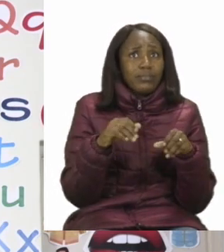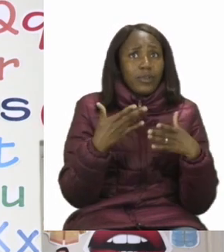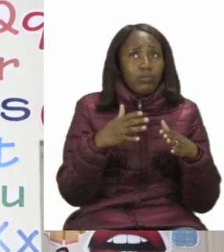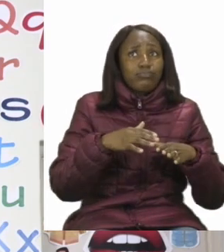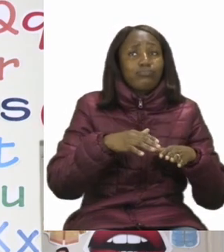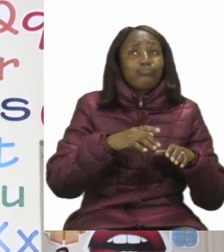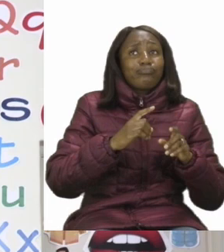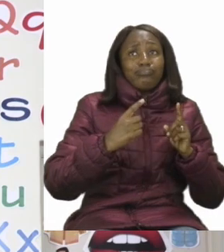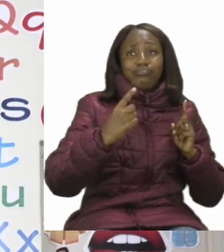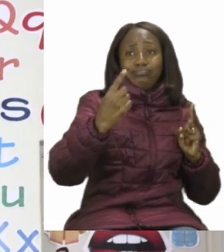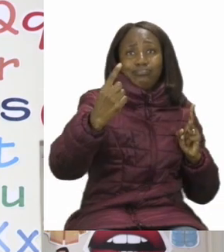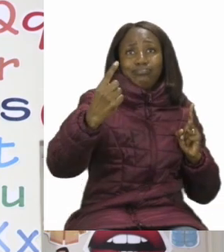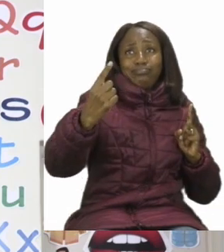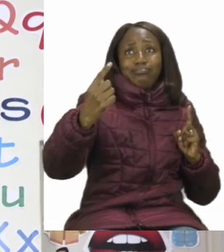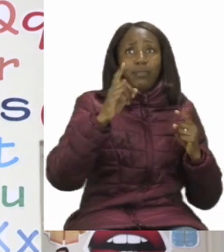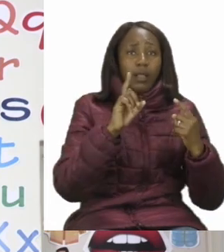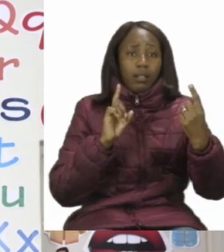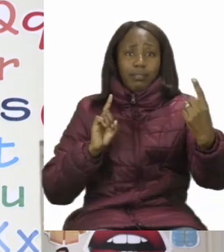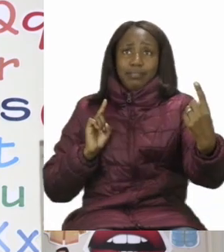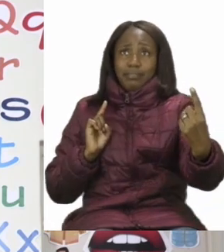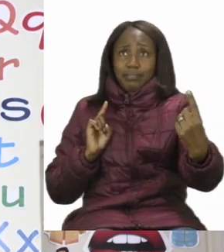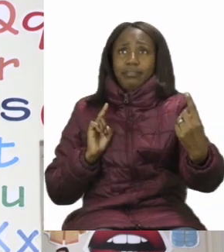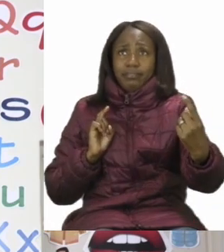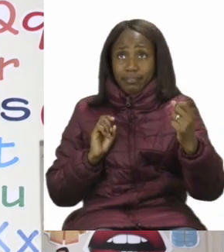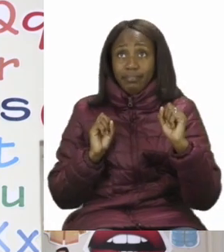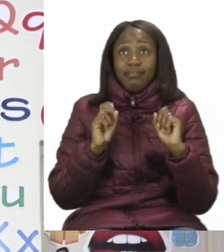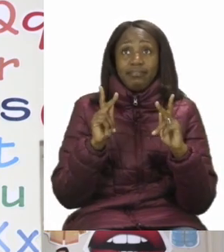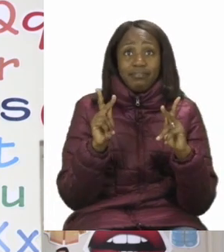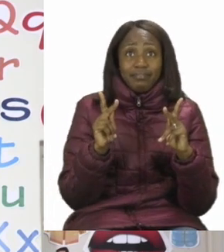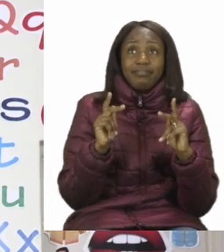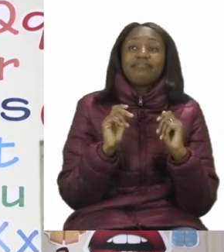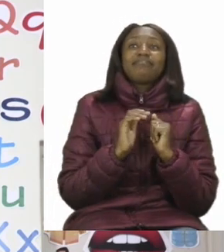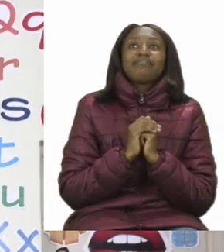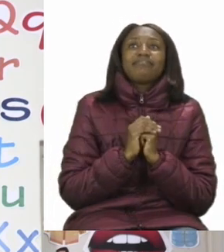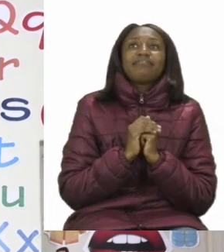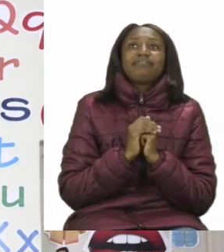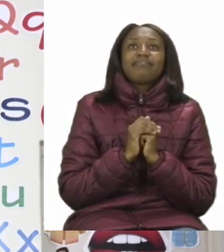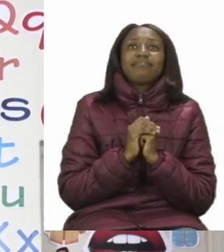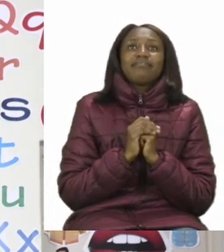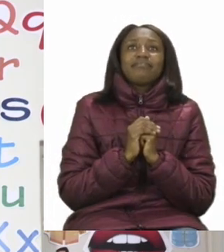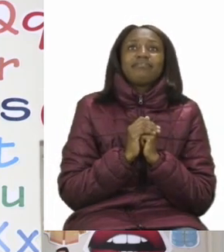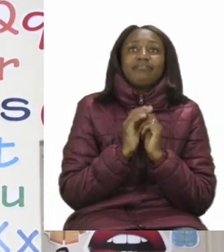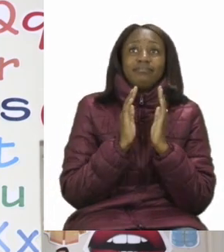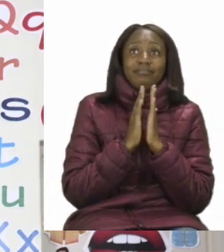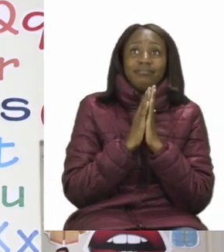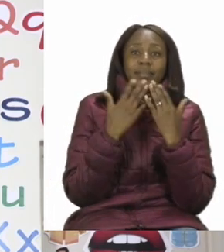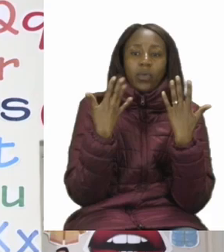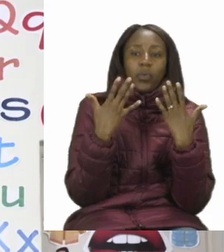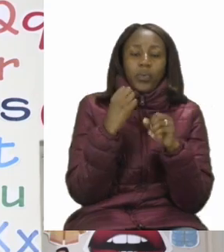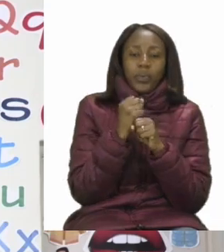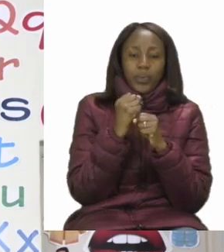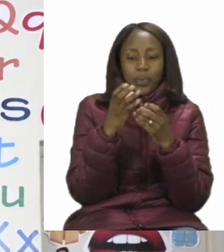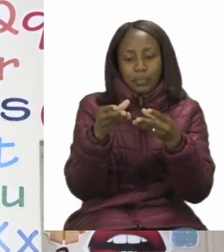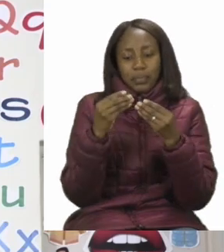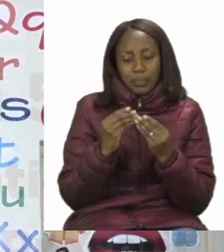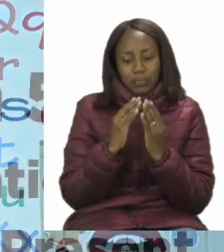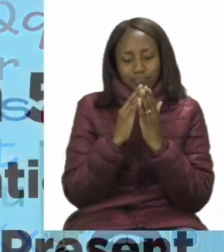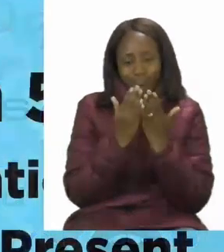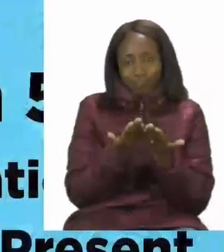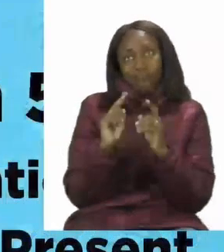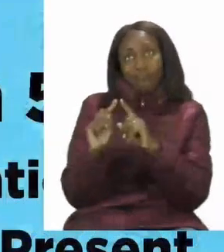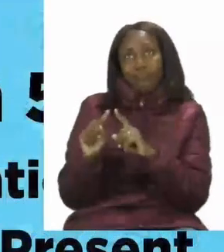hands beside you and in front of you. Make sure your hands are dry before you touch anything